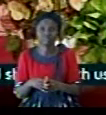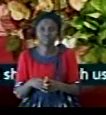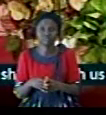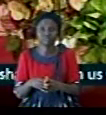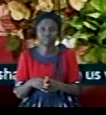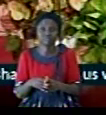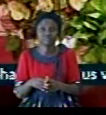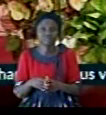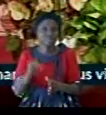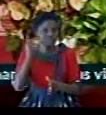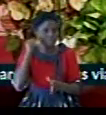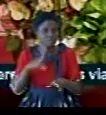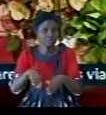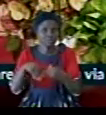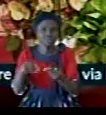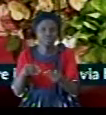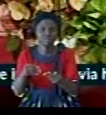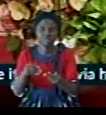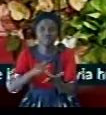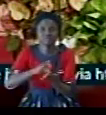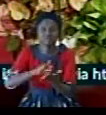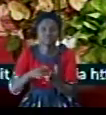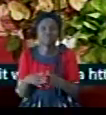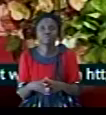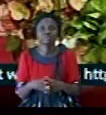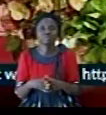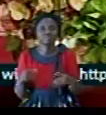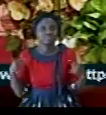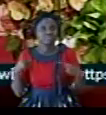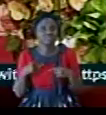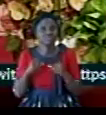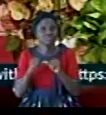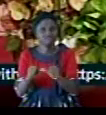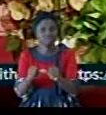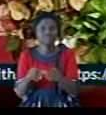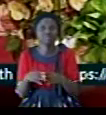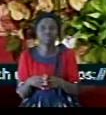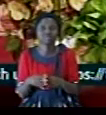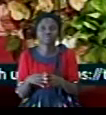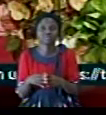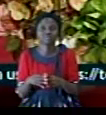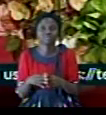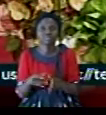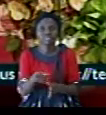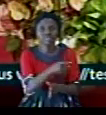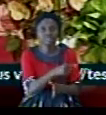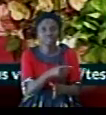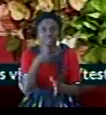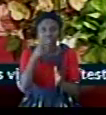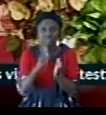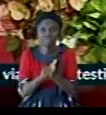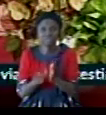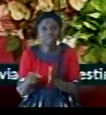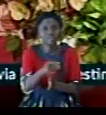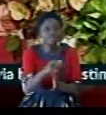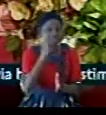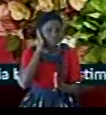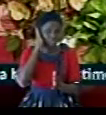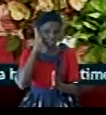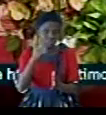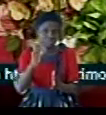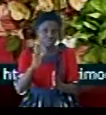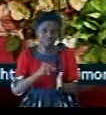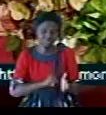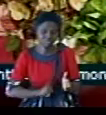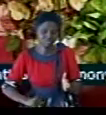it was sting everything. The pain was so severe. So they said they will admit me. We said yes, but later my mom now